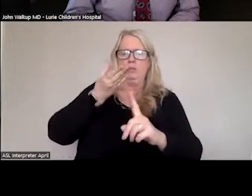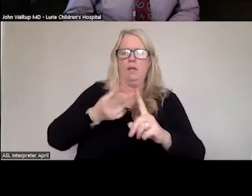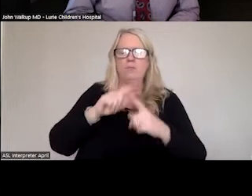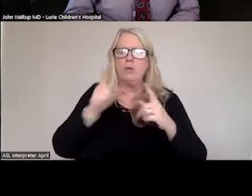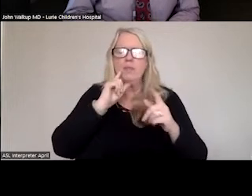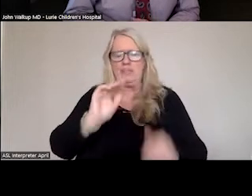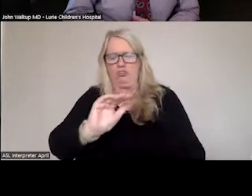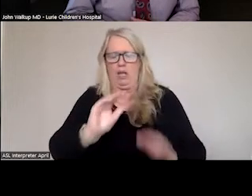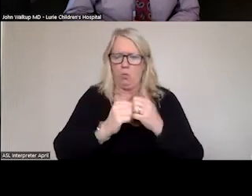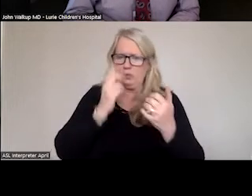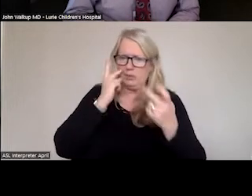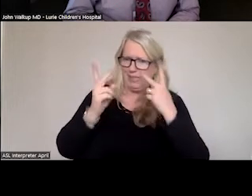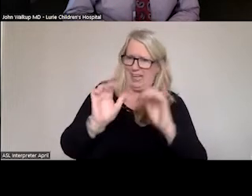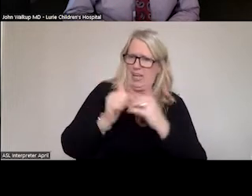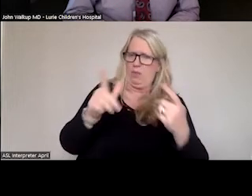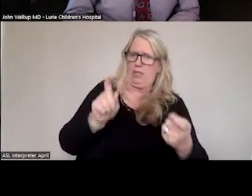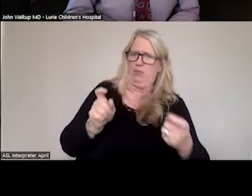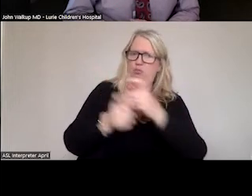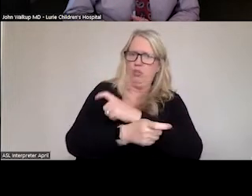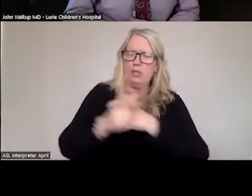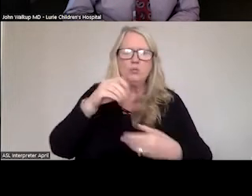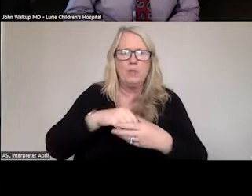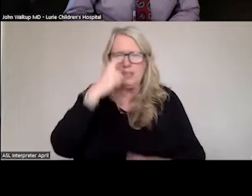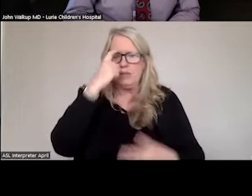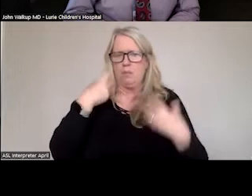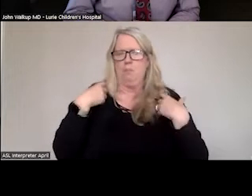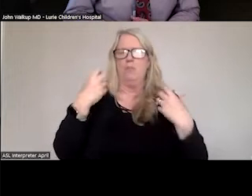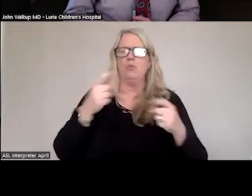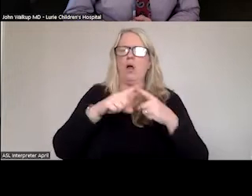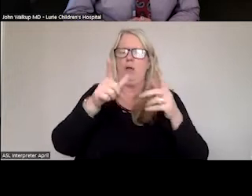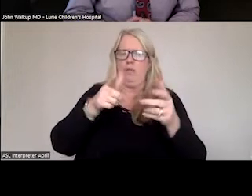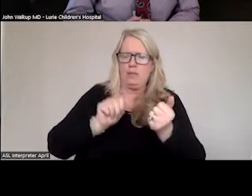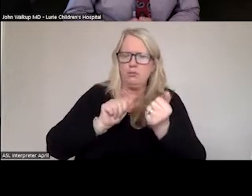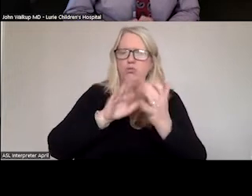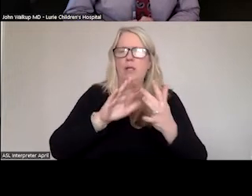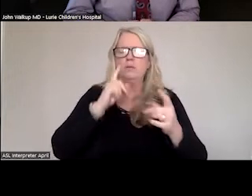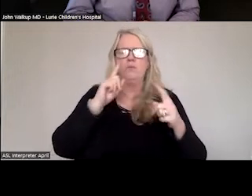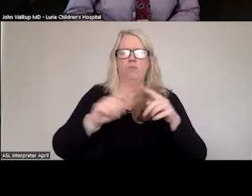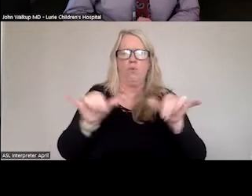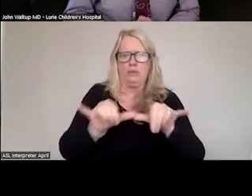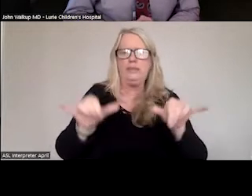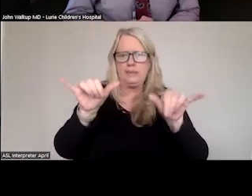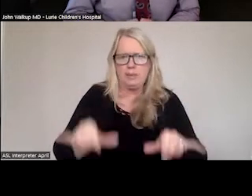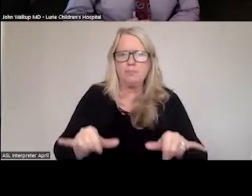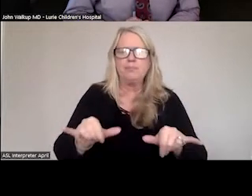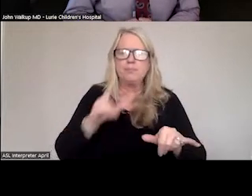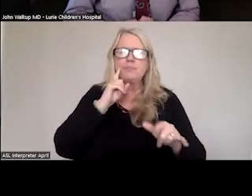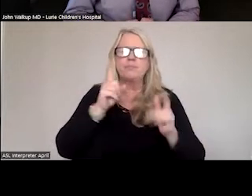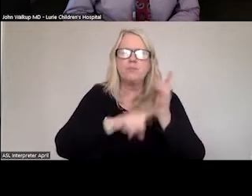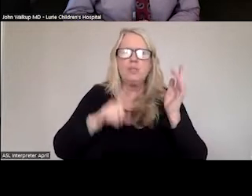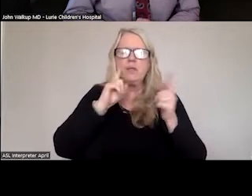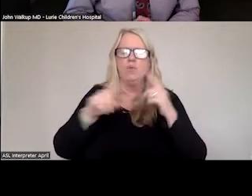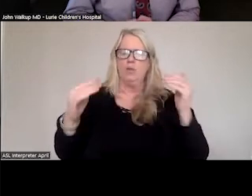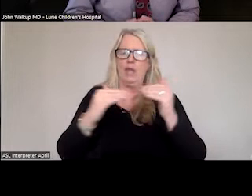want to see change, specifically within mental health and addressing issues of systemic racism and inequity in their communities with such